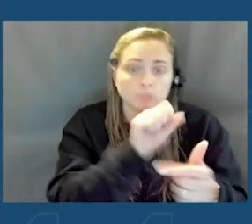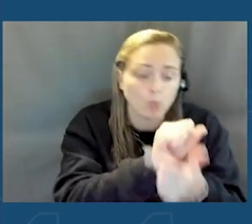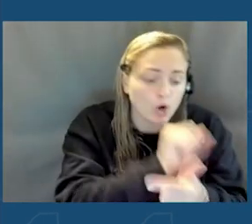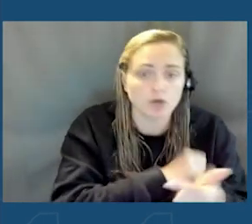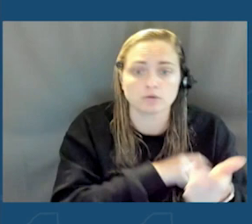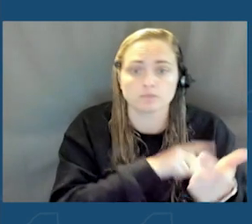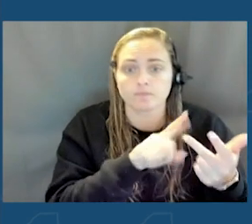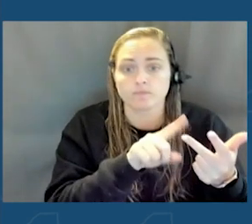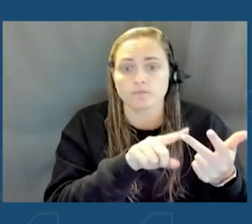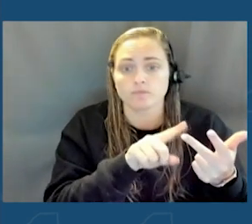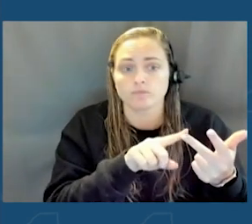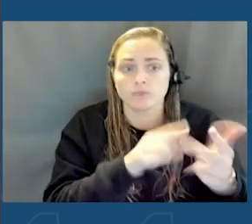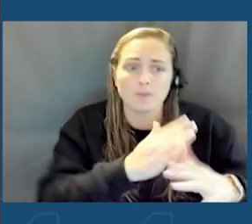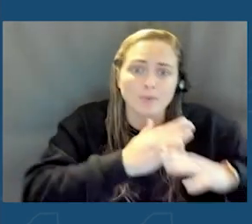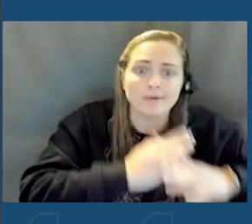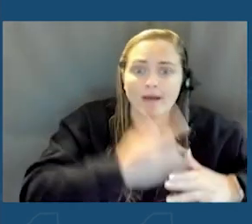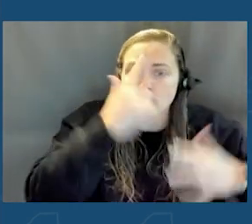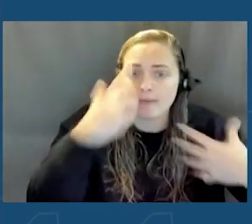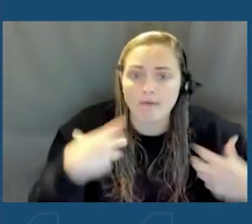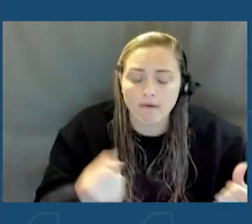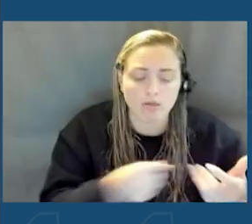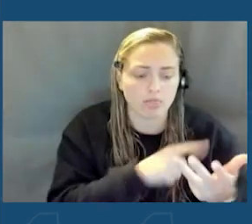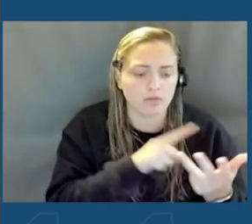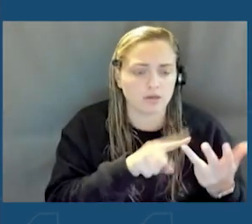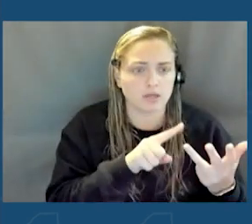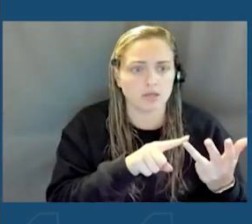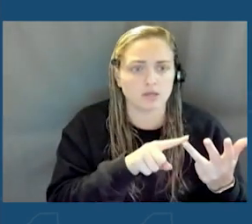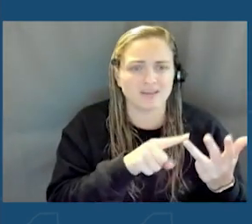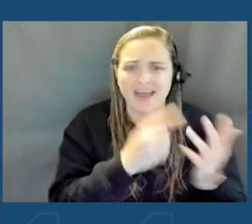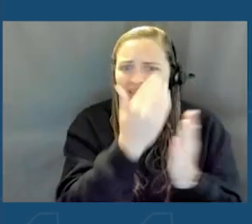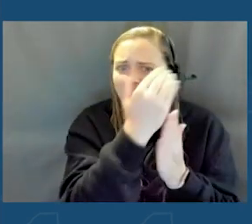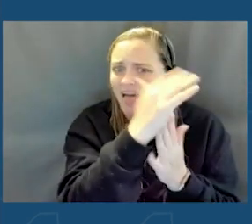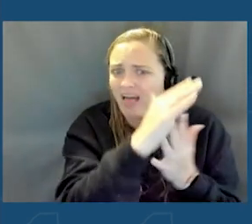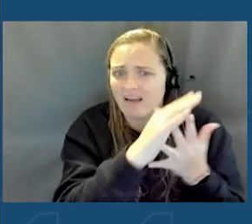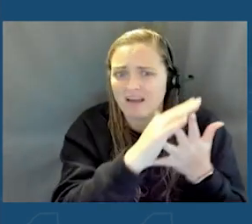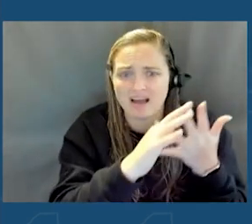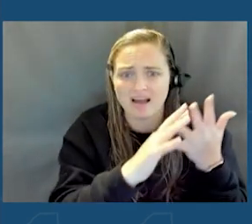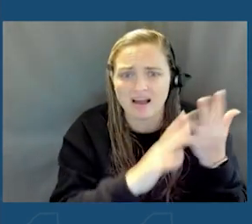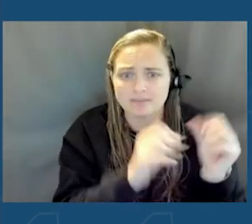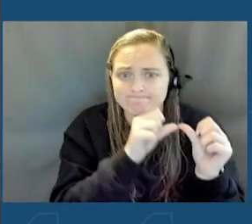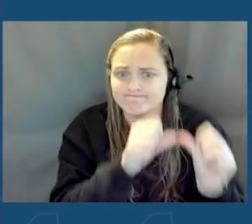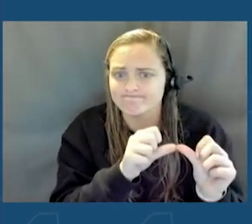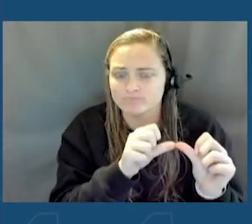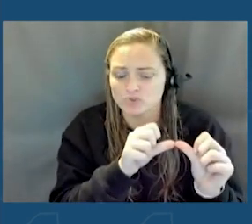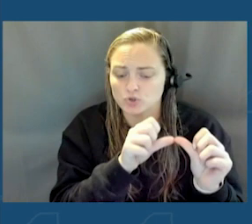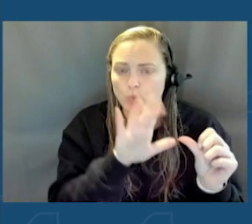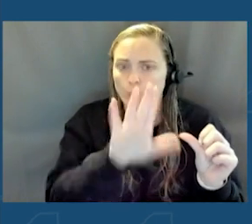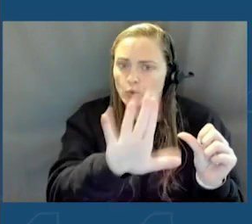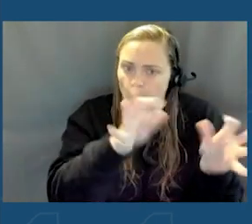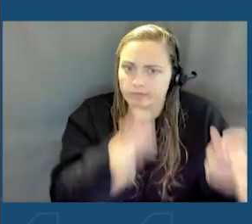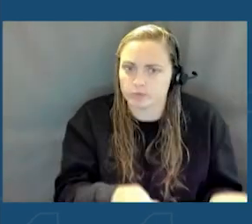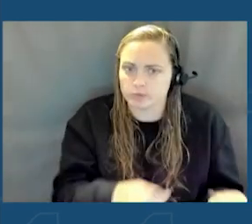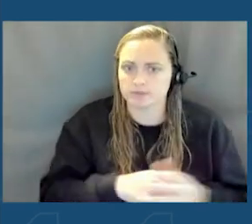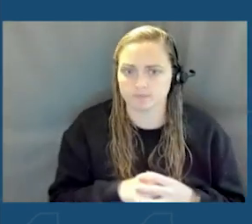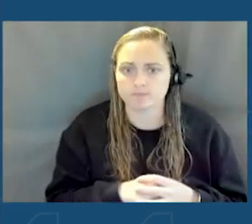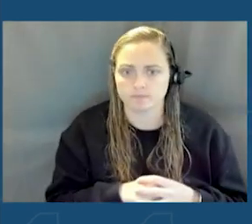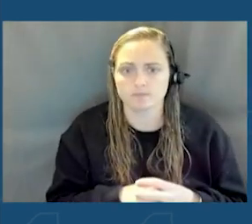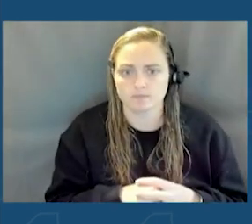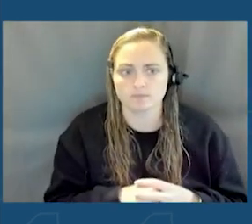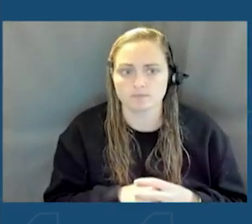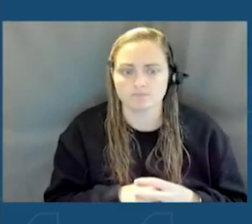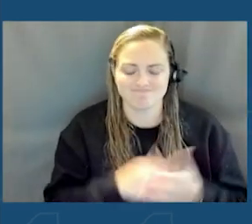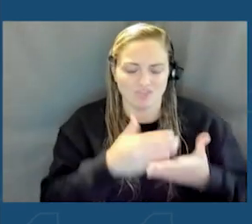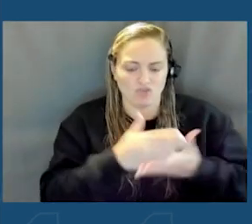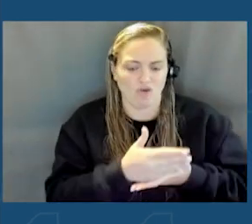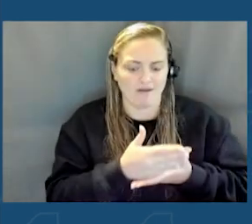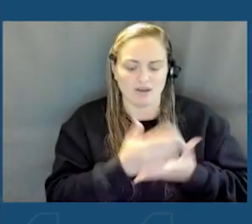to protect one's mental health, and the list goes on. All of these are bound up in the right to